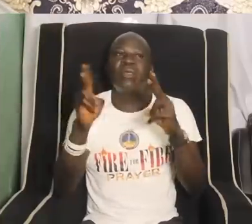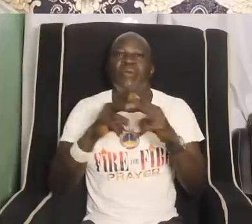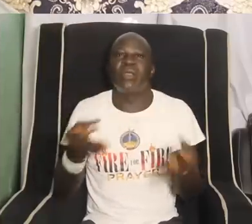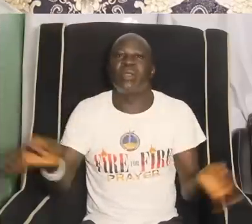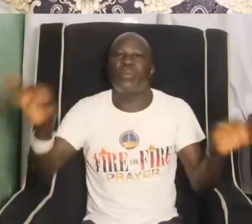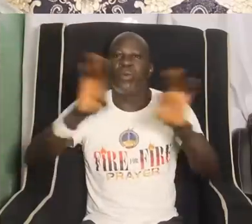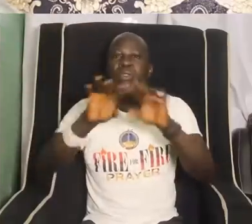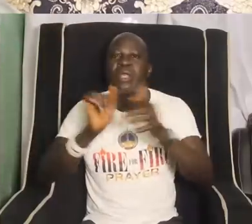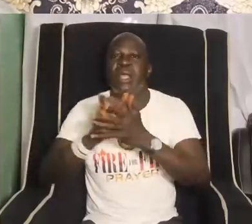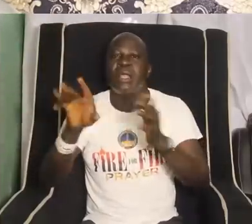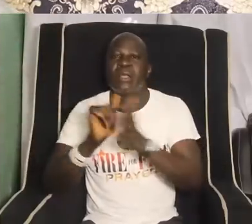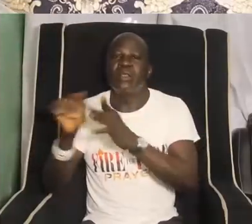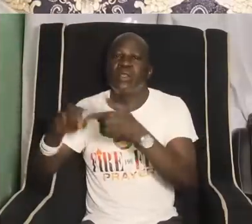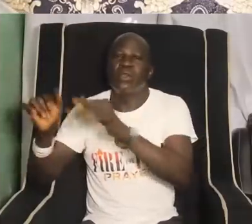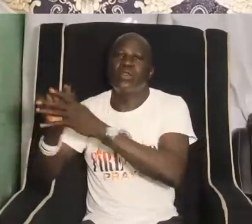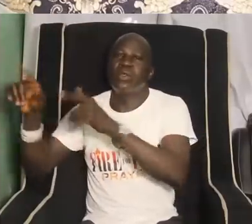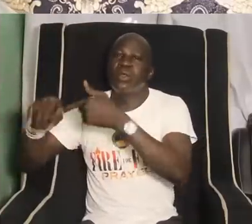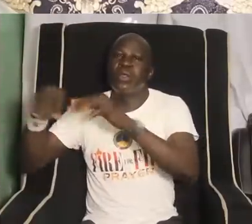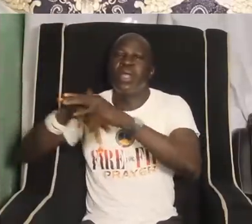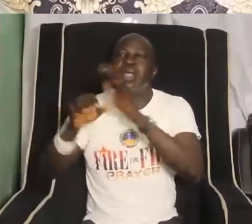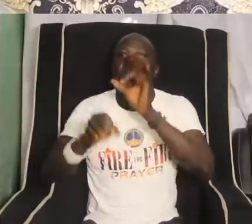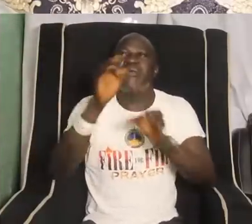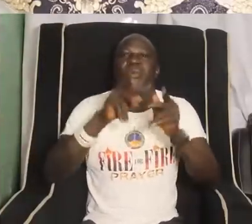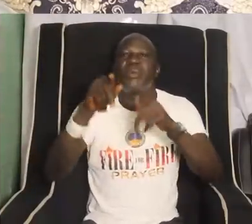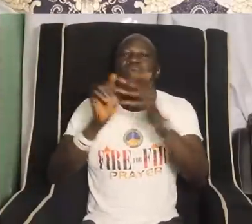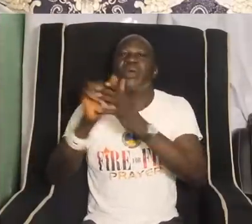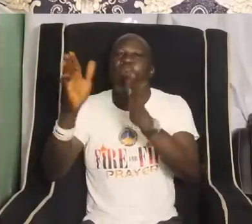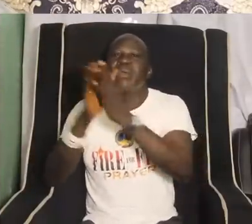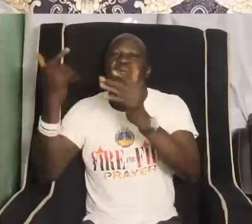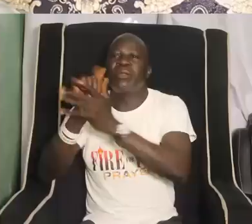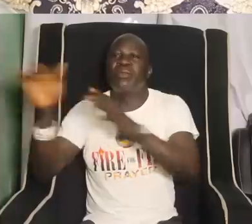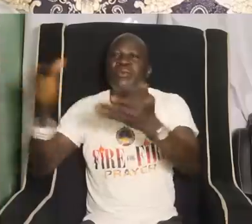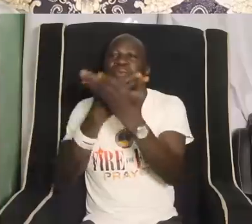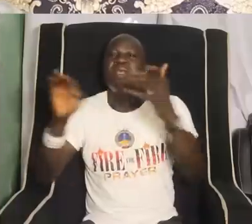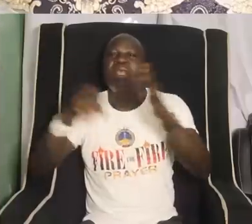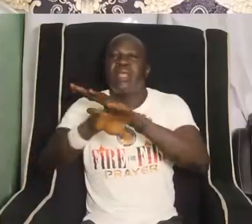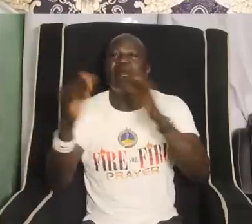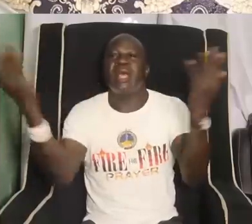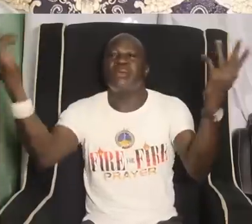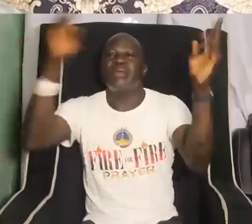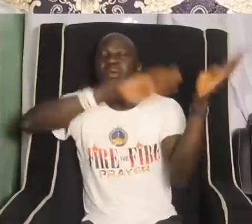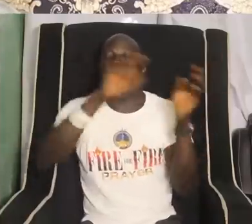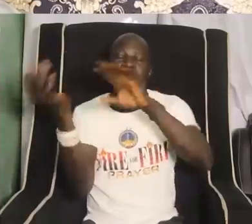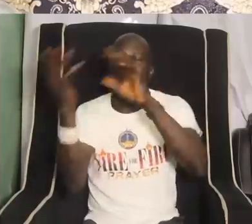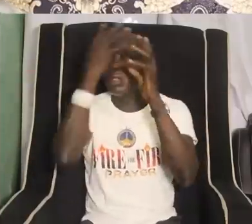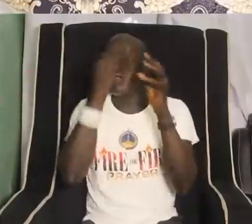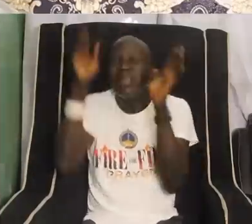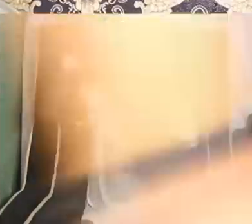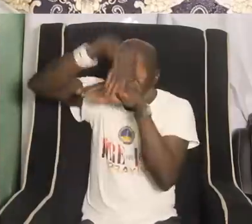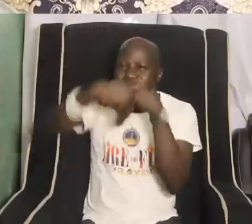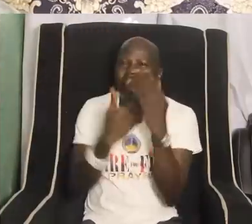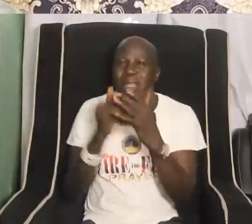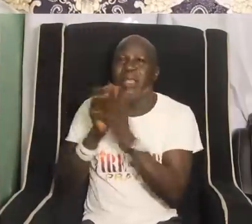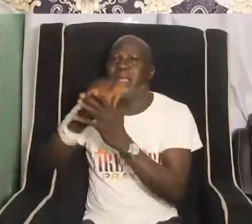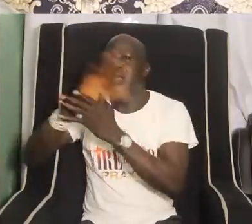Authority will lift you. Authority will lift you. Your love will manifest. Promises fulfilled.